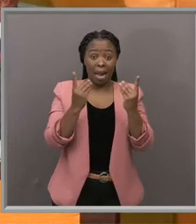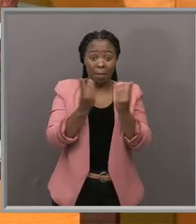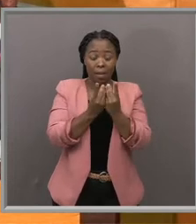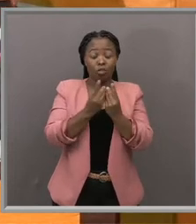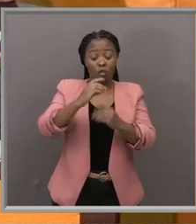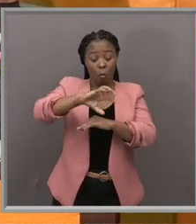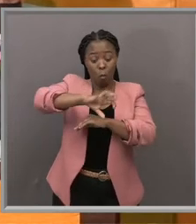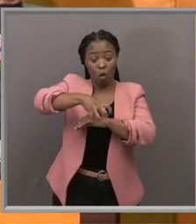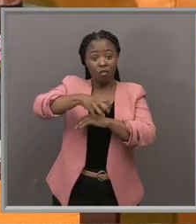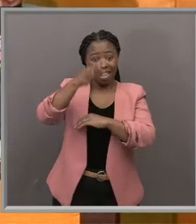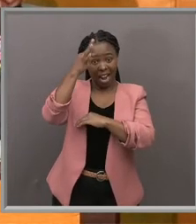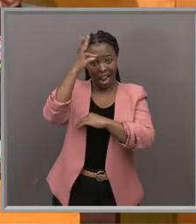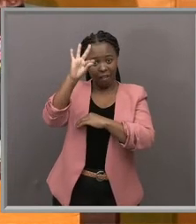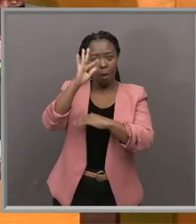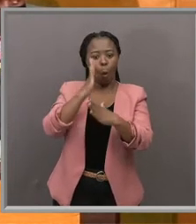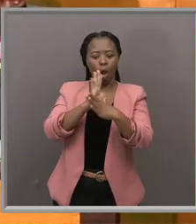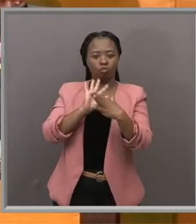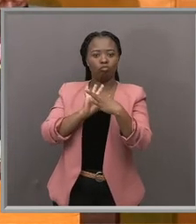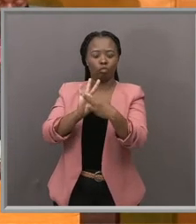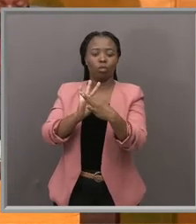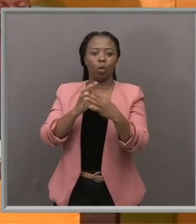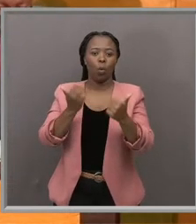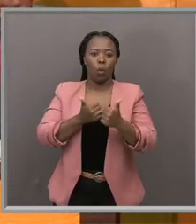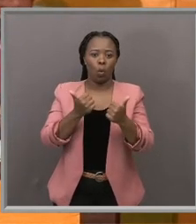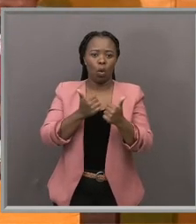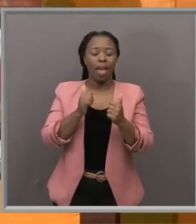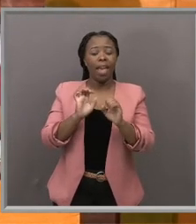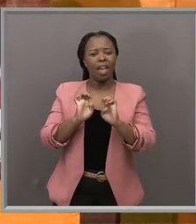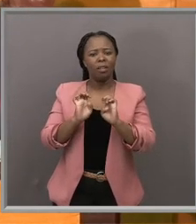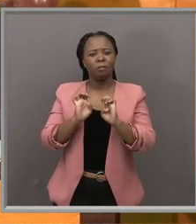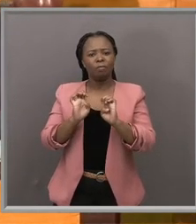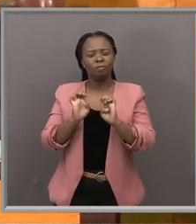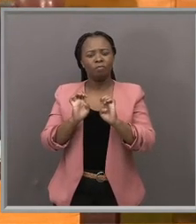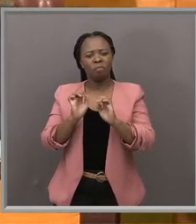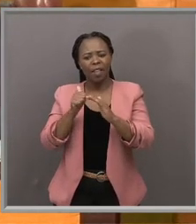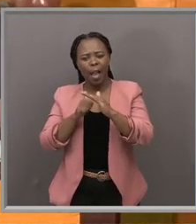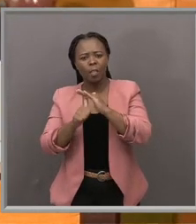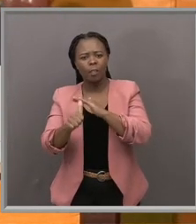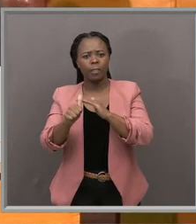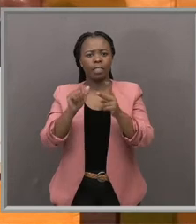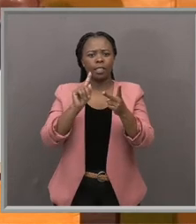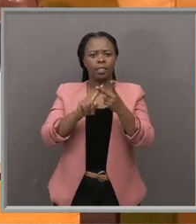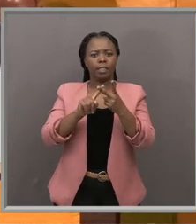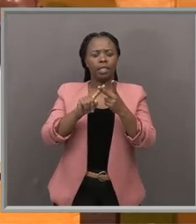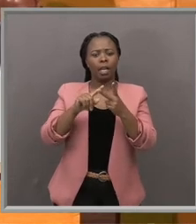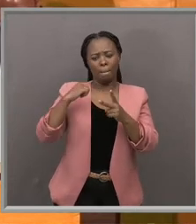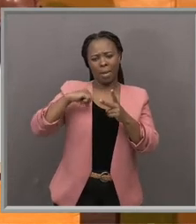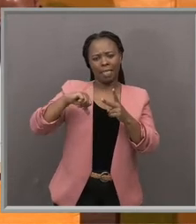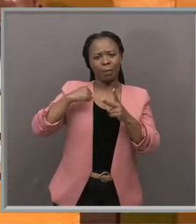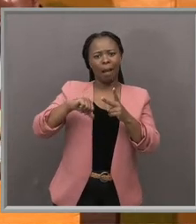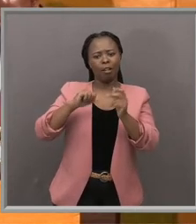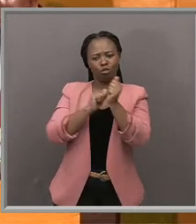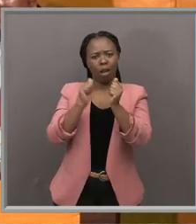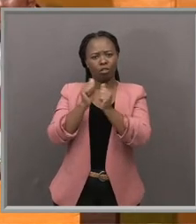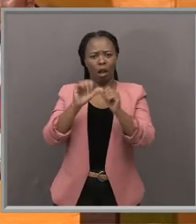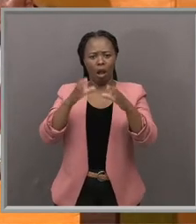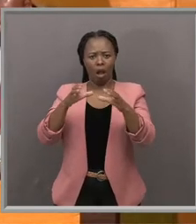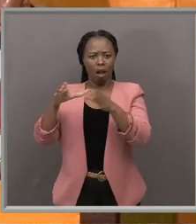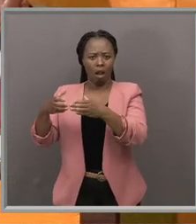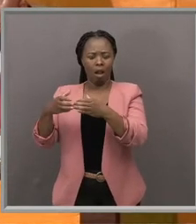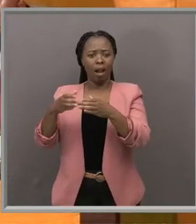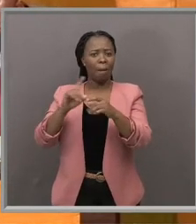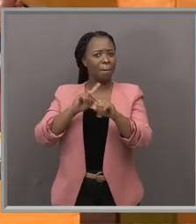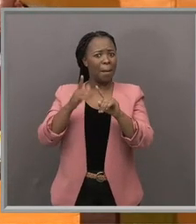government, agencies and municipal structures, as I said, in the way we have never